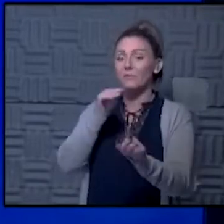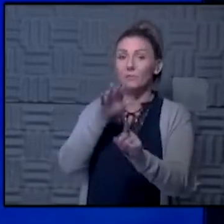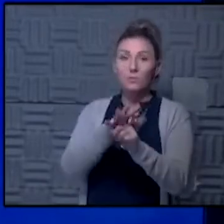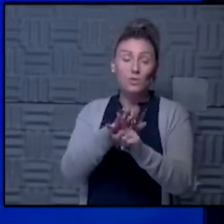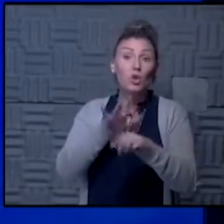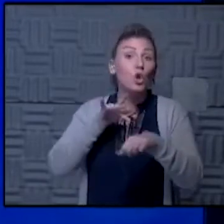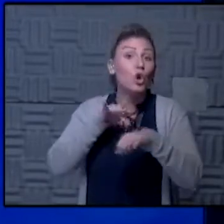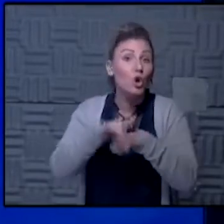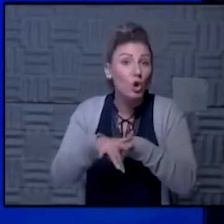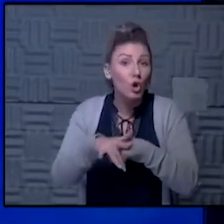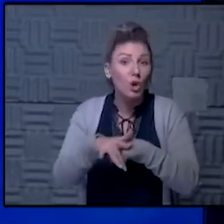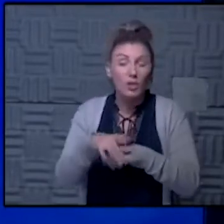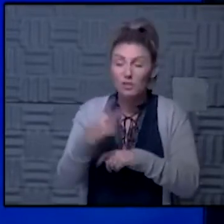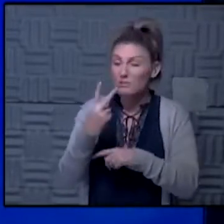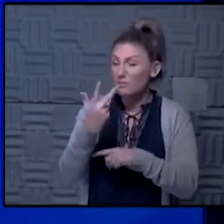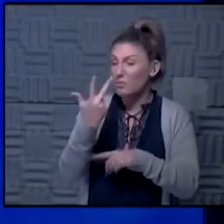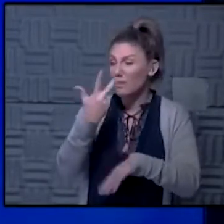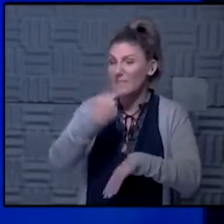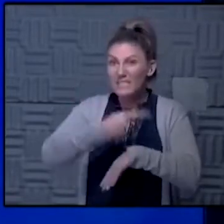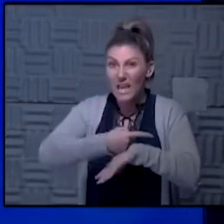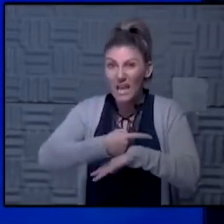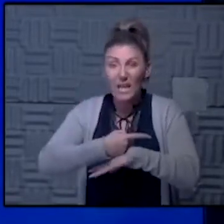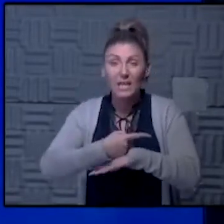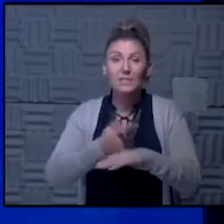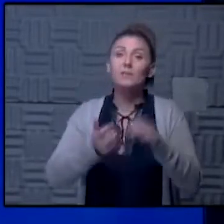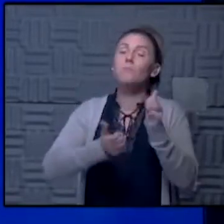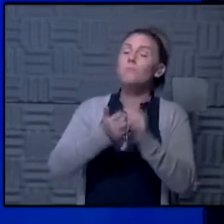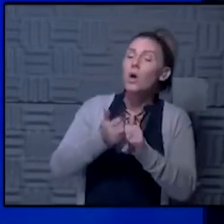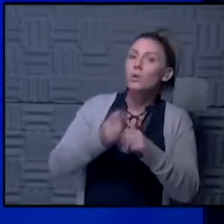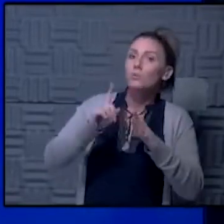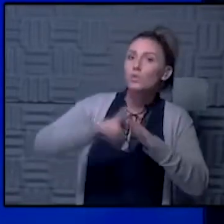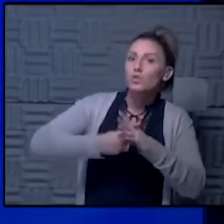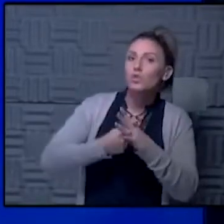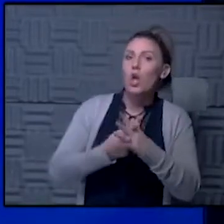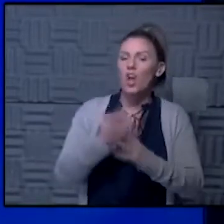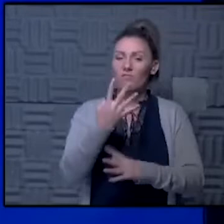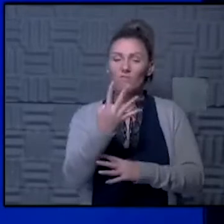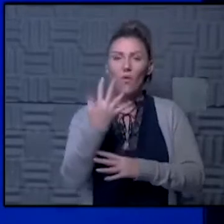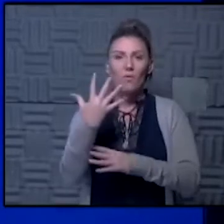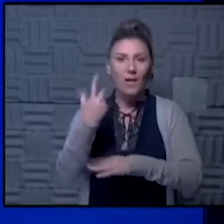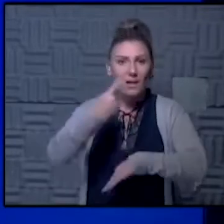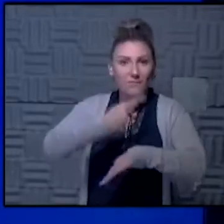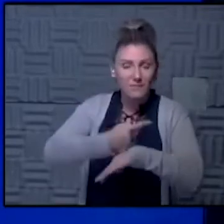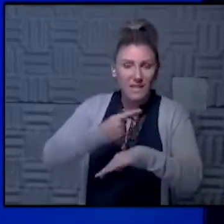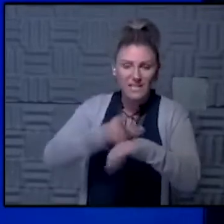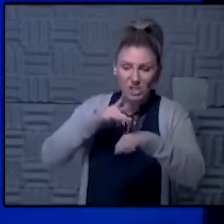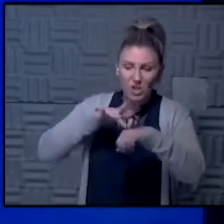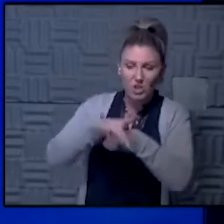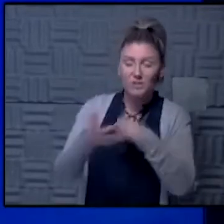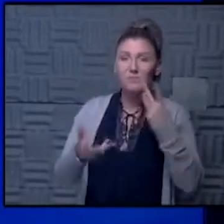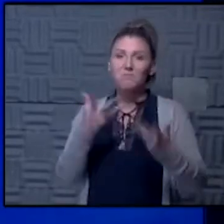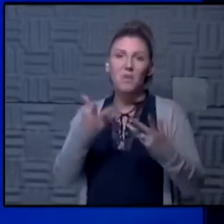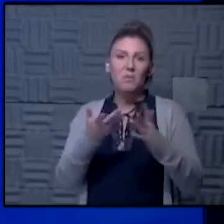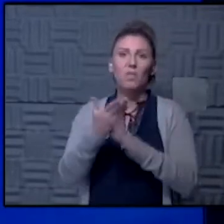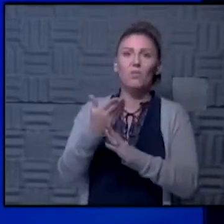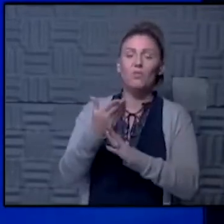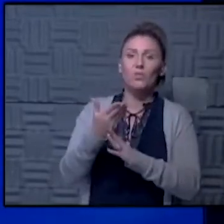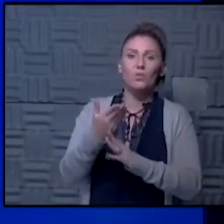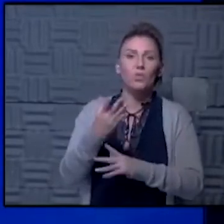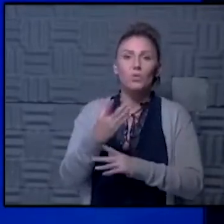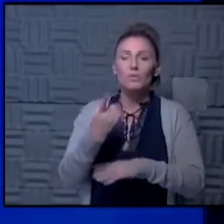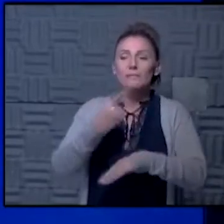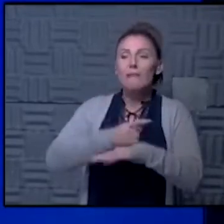the earliest would be 2 or 3 days. Most start in the 4 or 5 day range, being the earliest, through maybe day 8 or